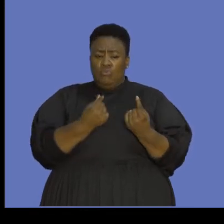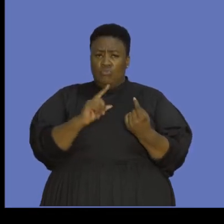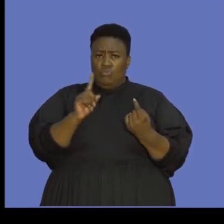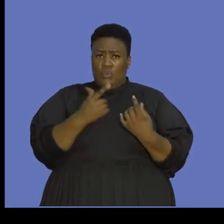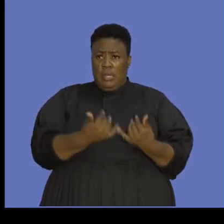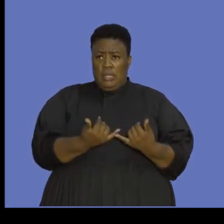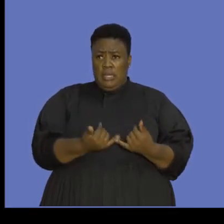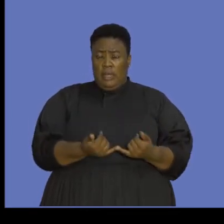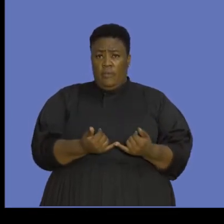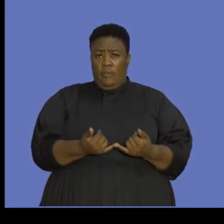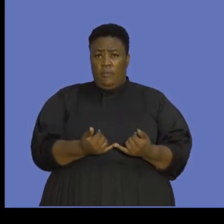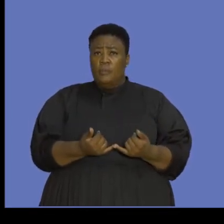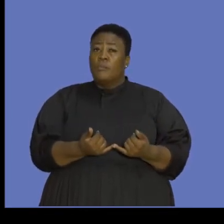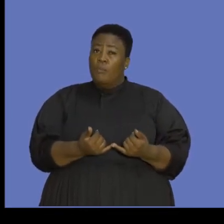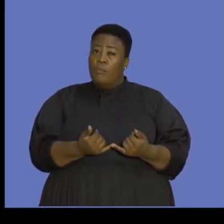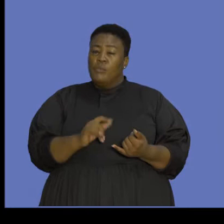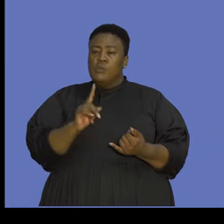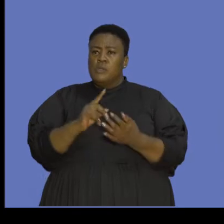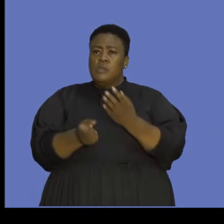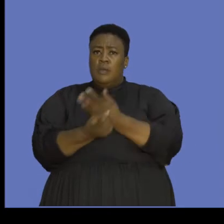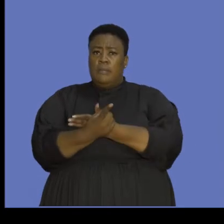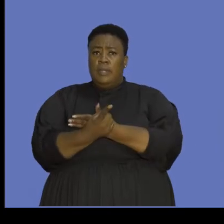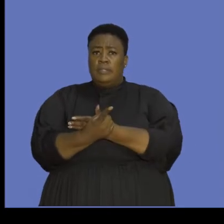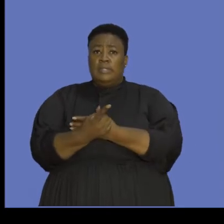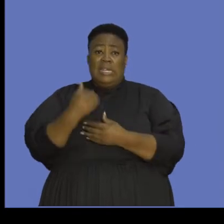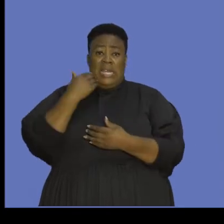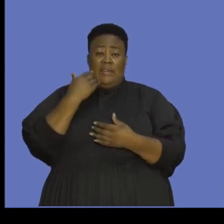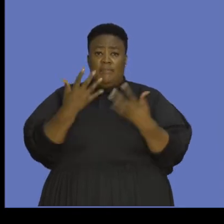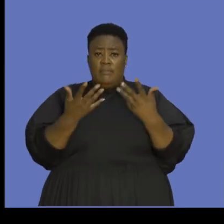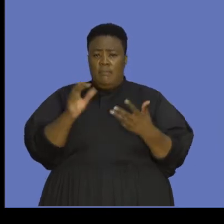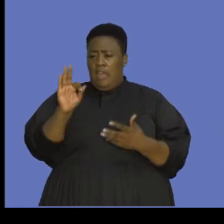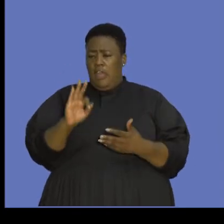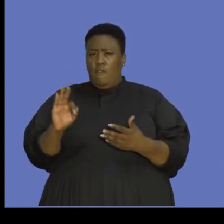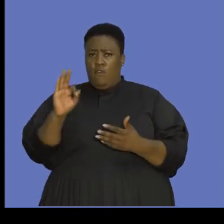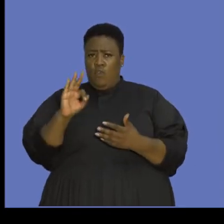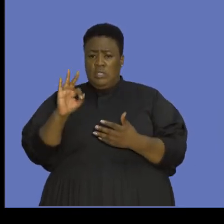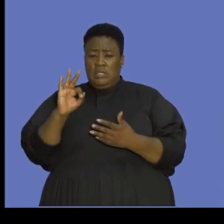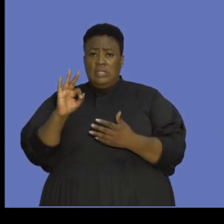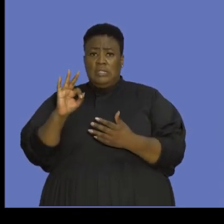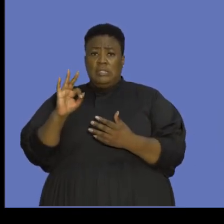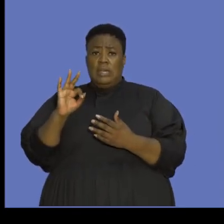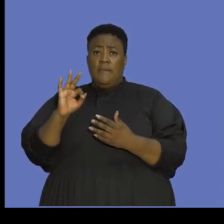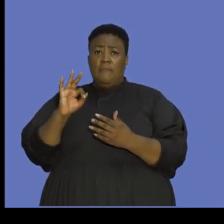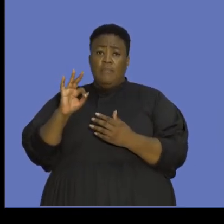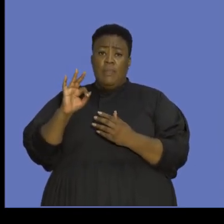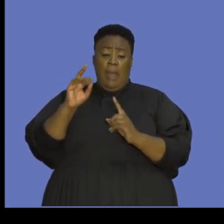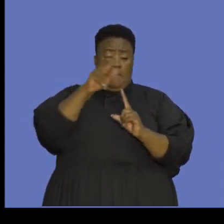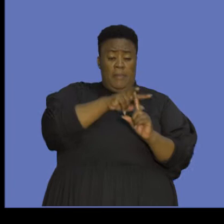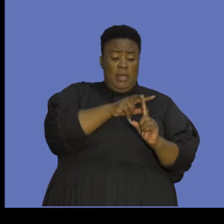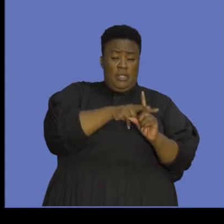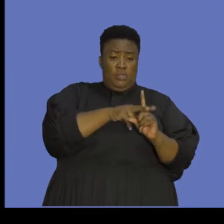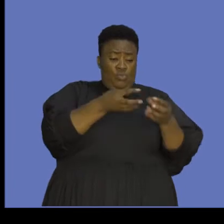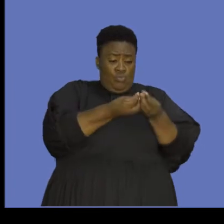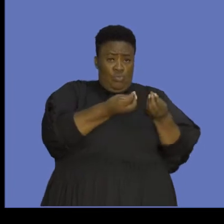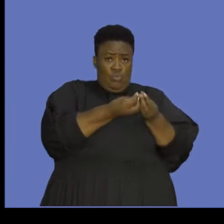is what happens when the force applied to an object changes, but its mass